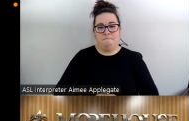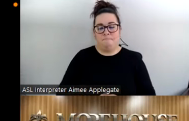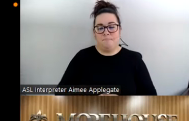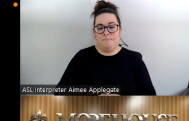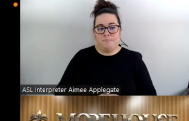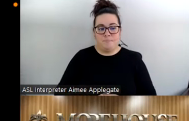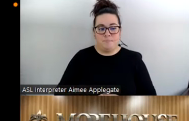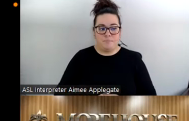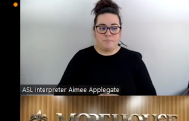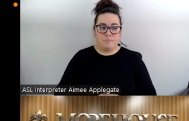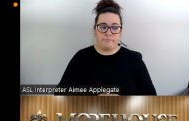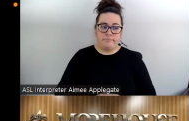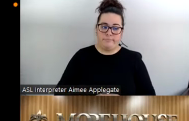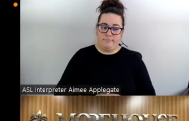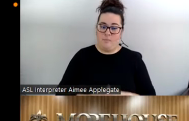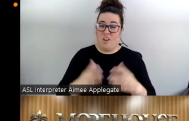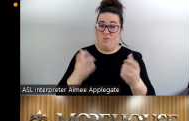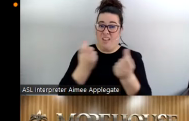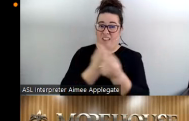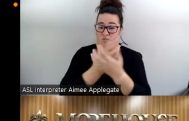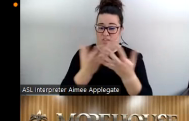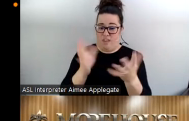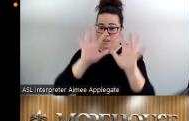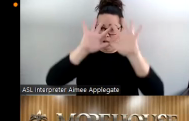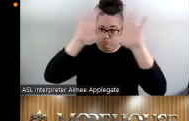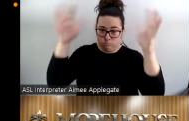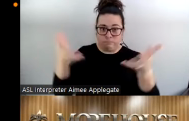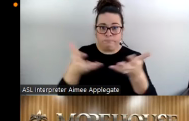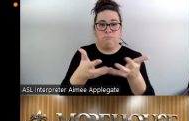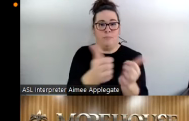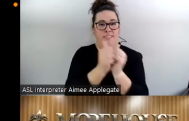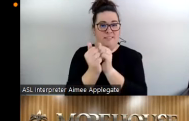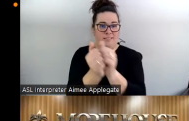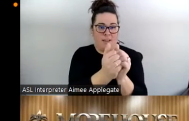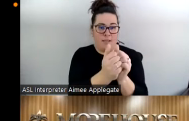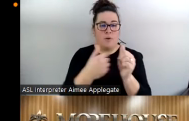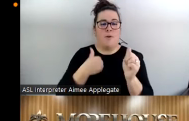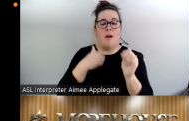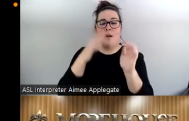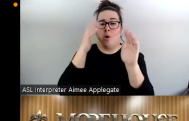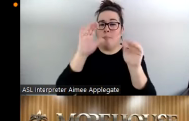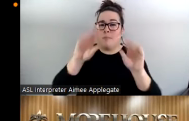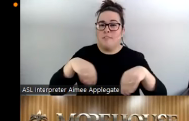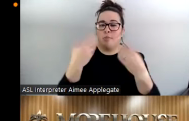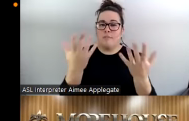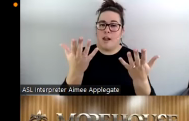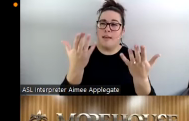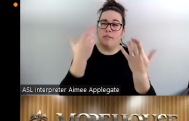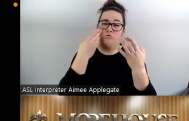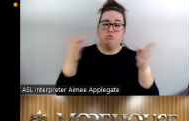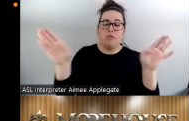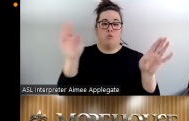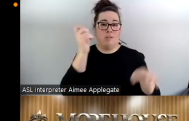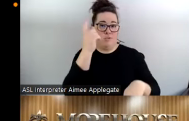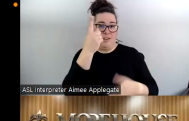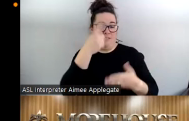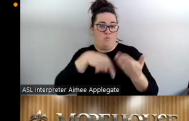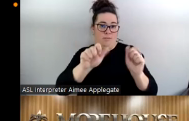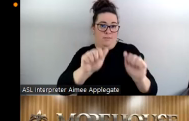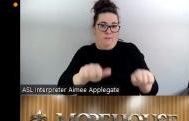But now, taking all of that into account, really what I hope I've done is provide you kind of some high-level understanding of what is possible.